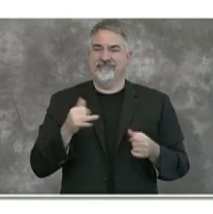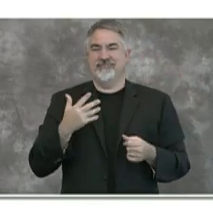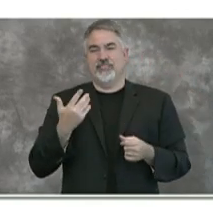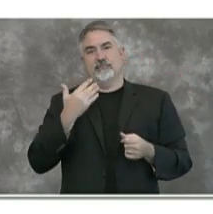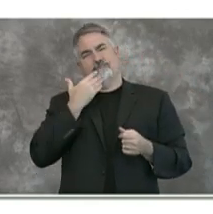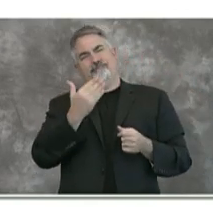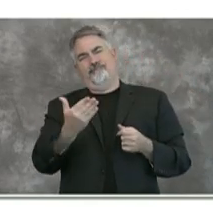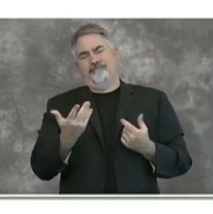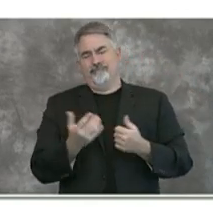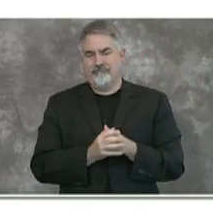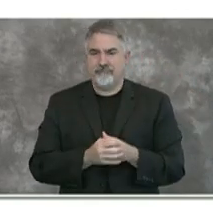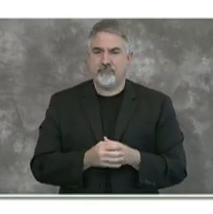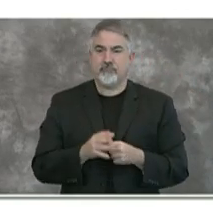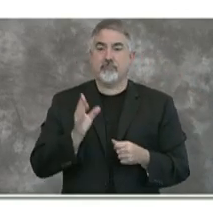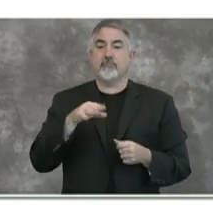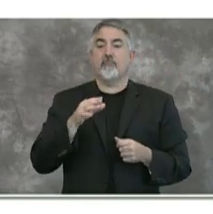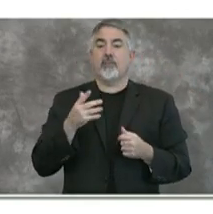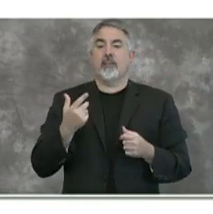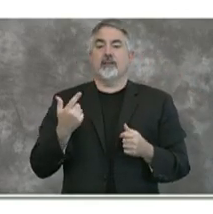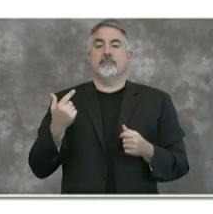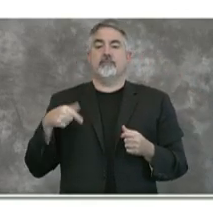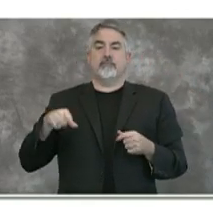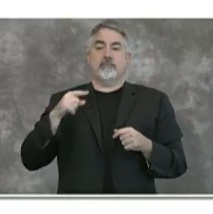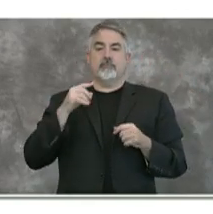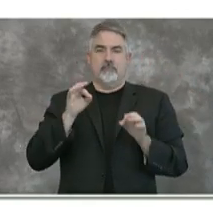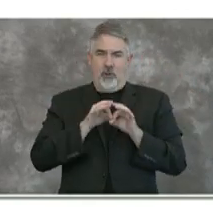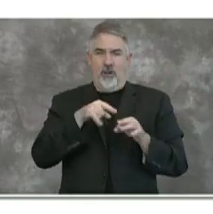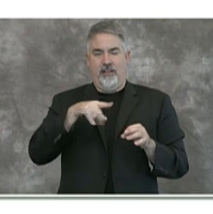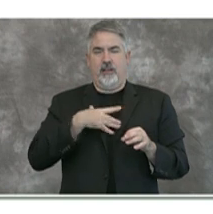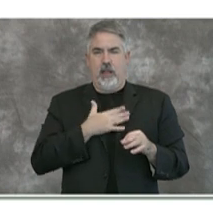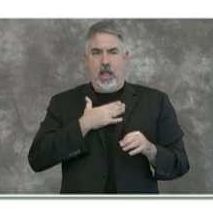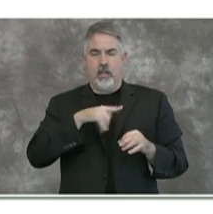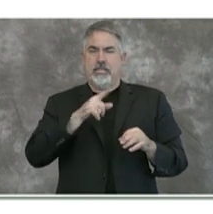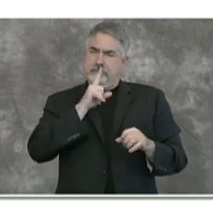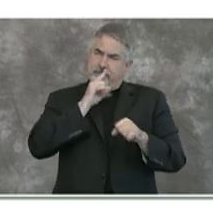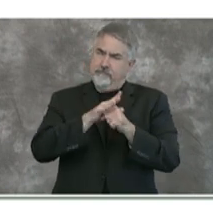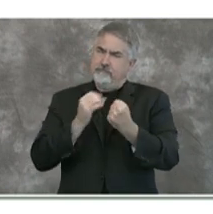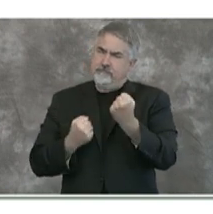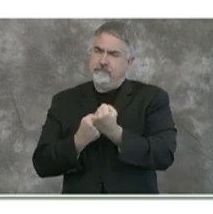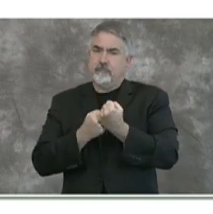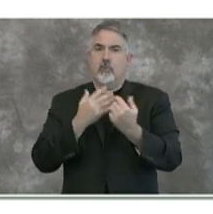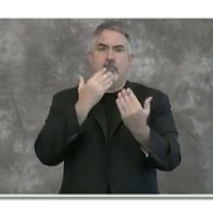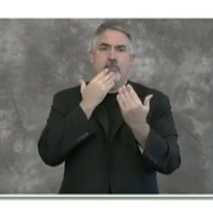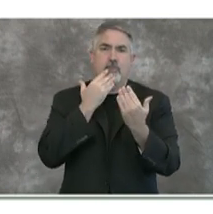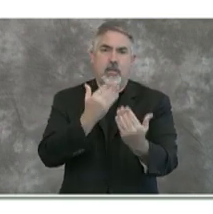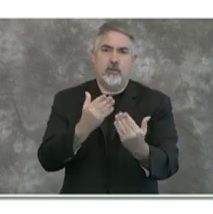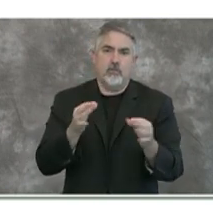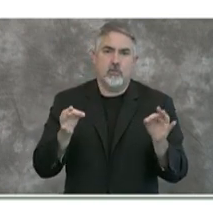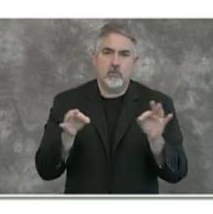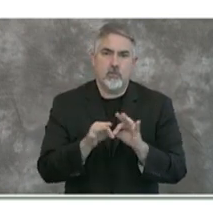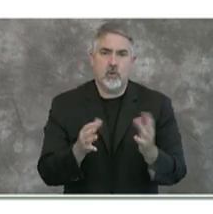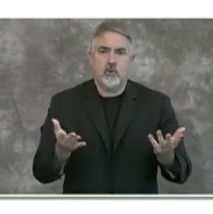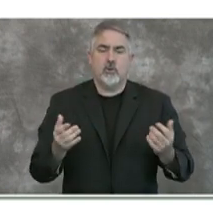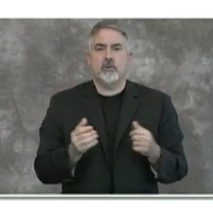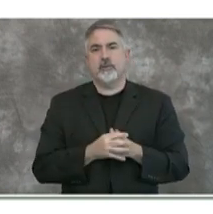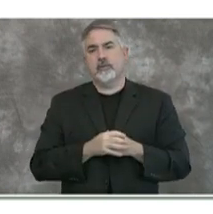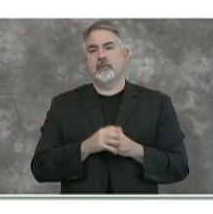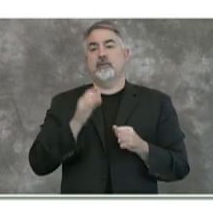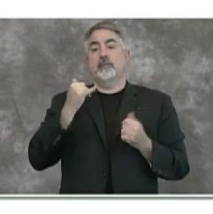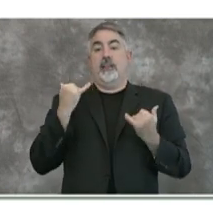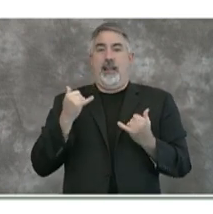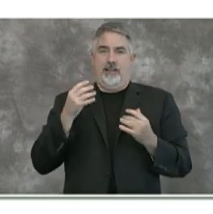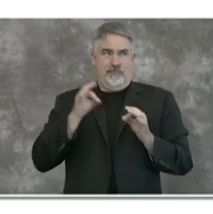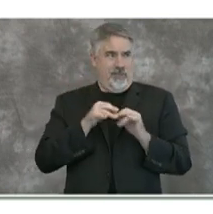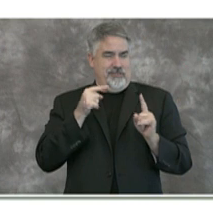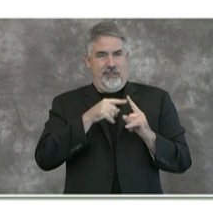coronavirus-sd.com/pledge and take the pledge and then share it with your friends and family and folks that you know, in hopes of more folks making an